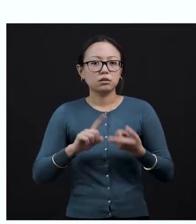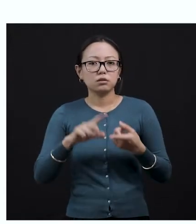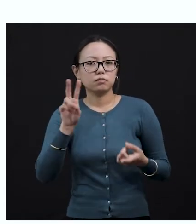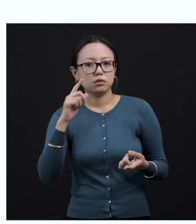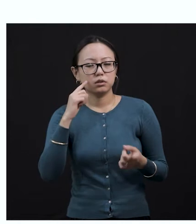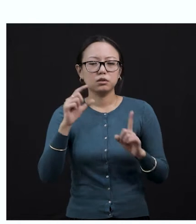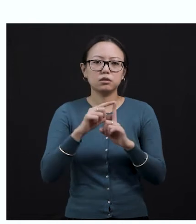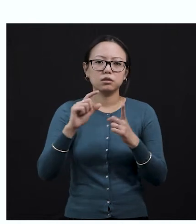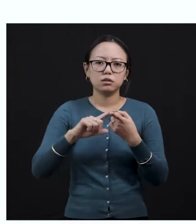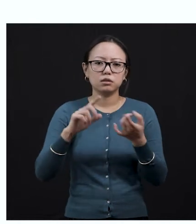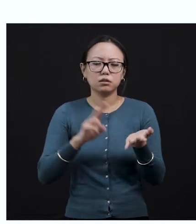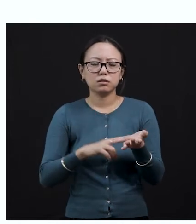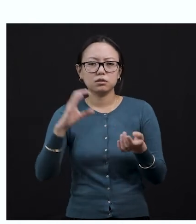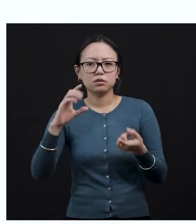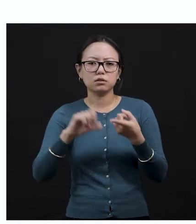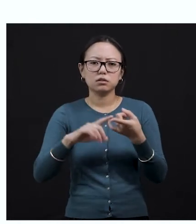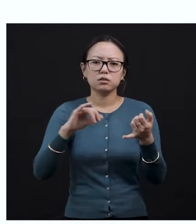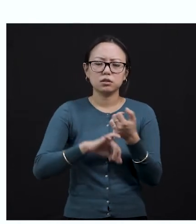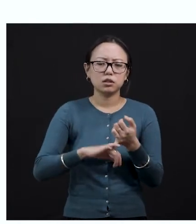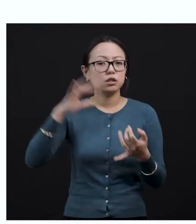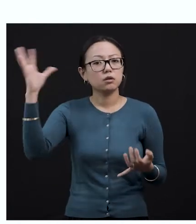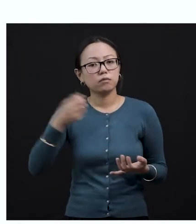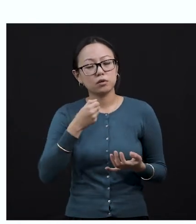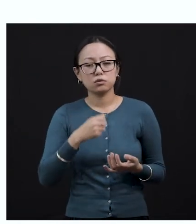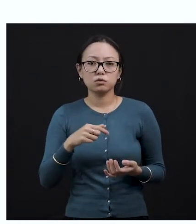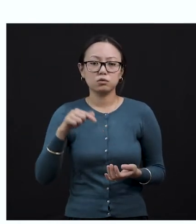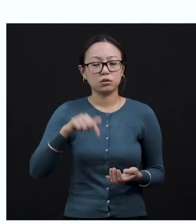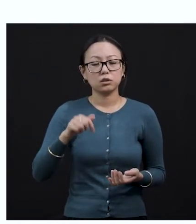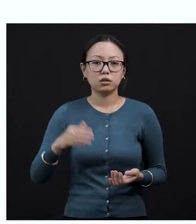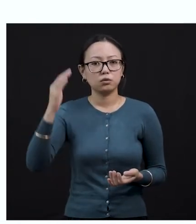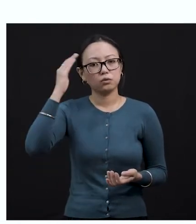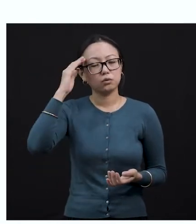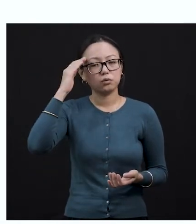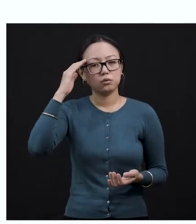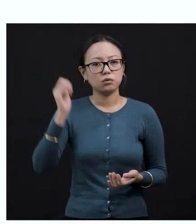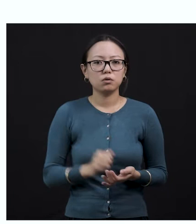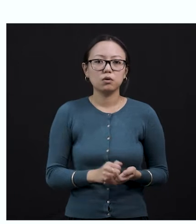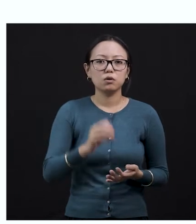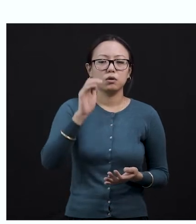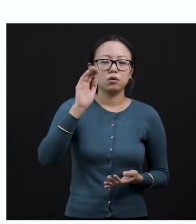the 5000 BC, okay, in the area during the phase of